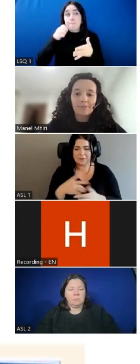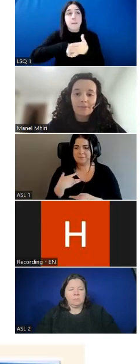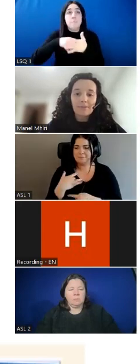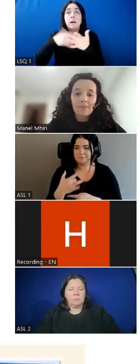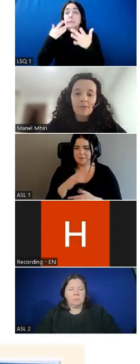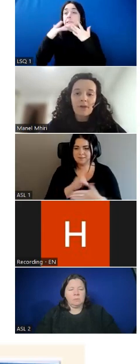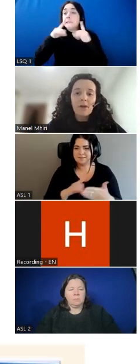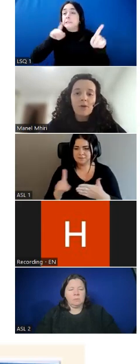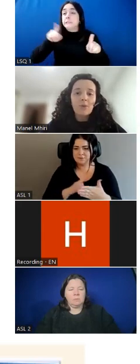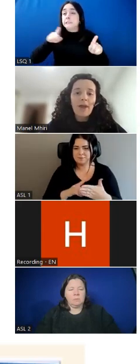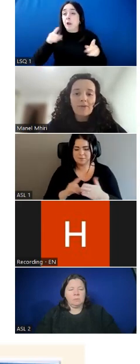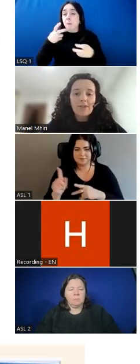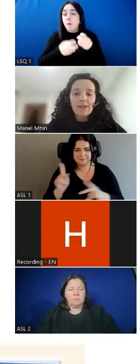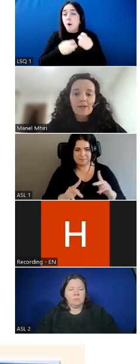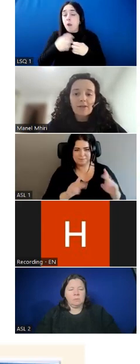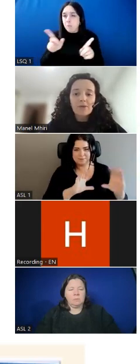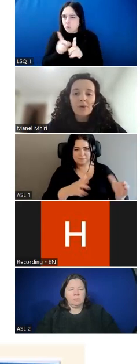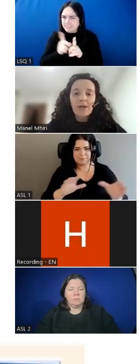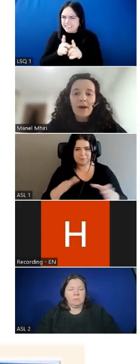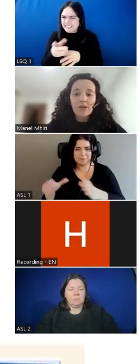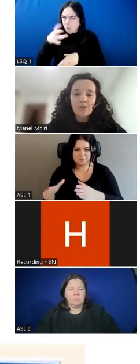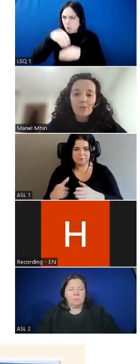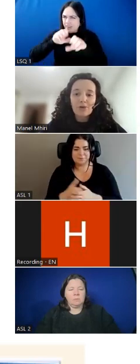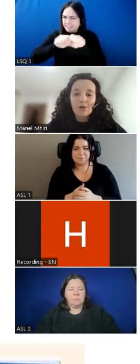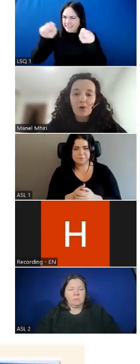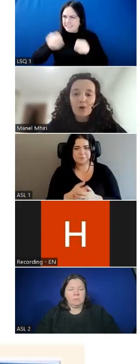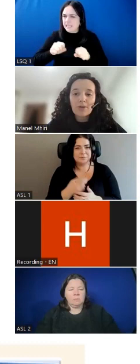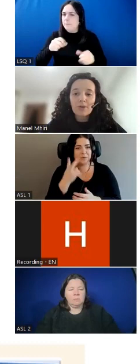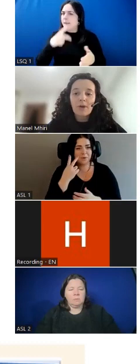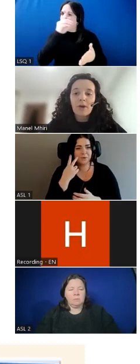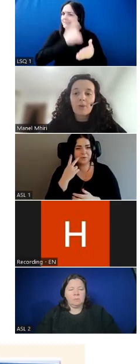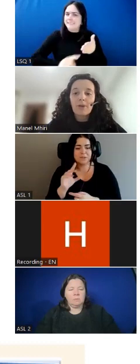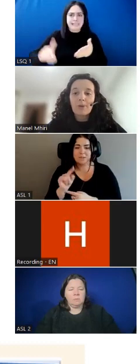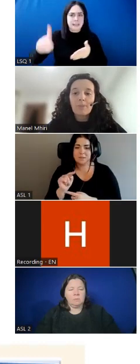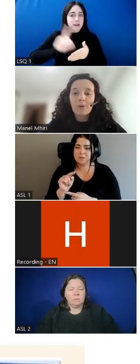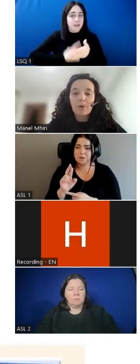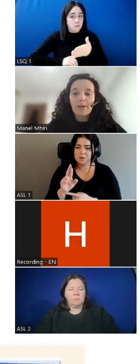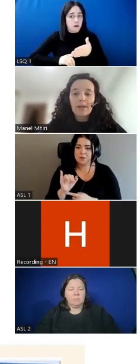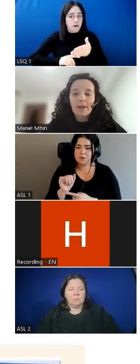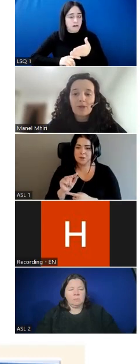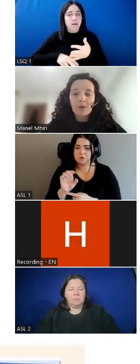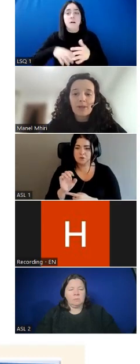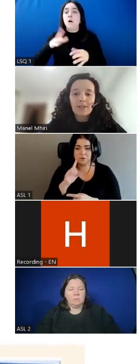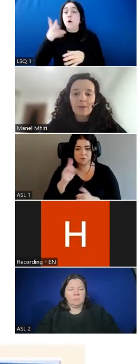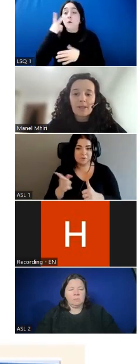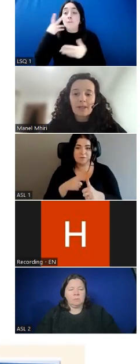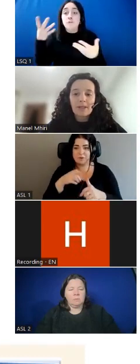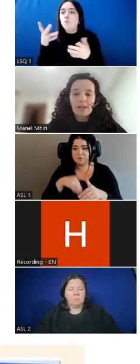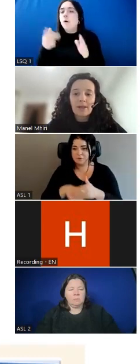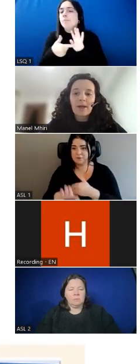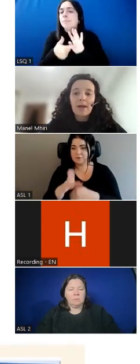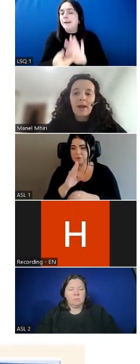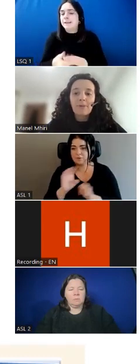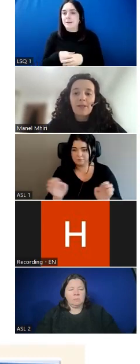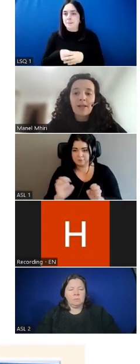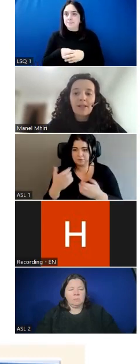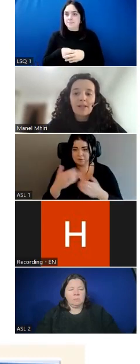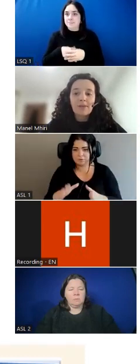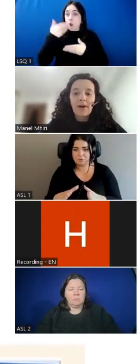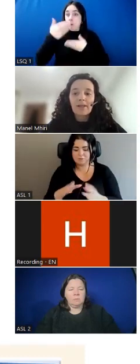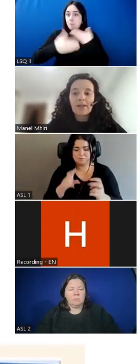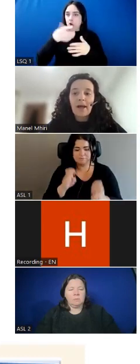are. We have seen triage protocols with people with intellectual disabilities have